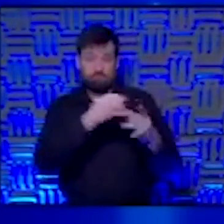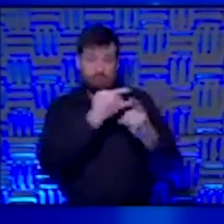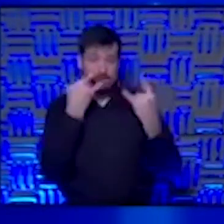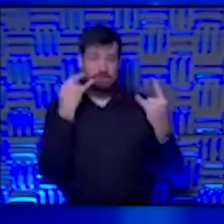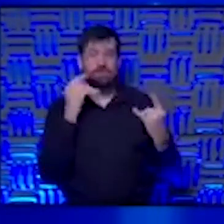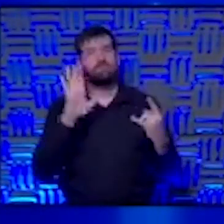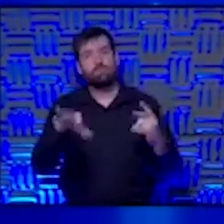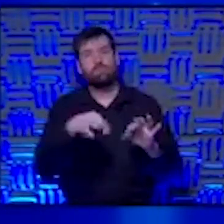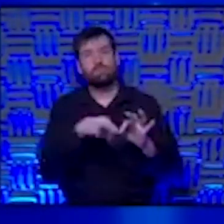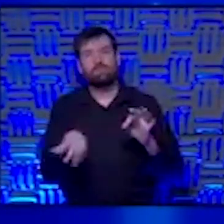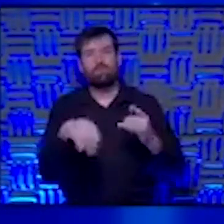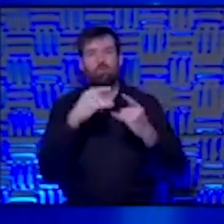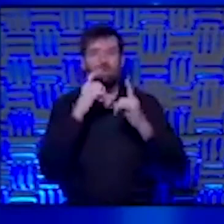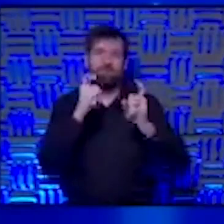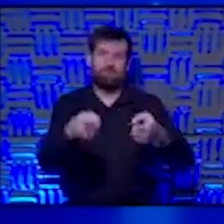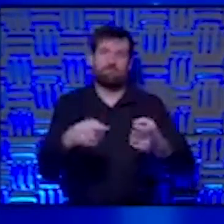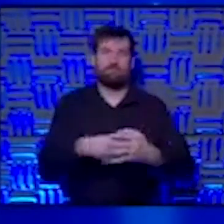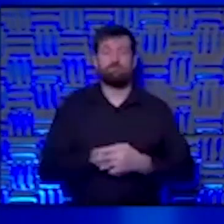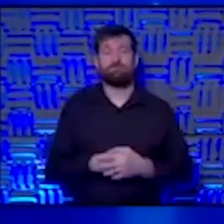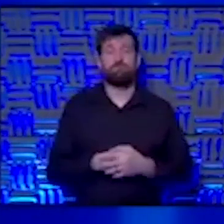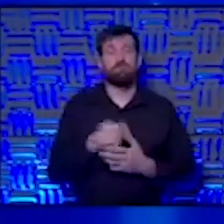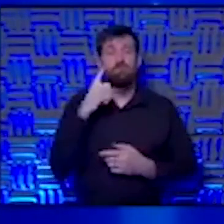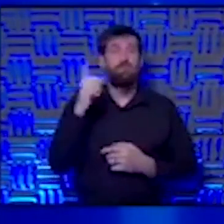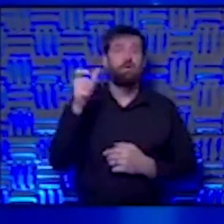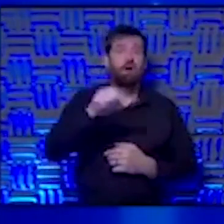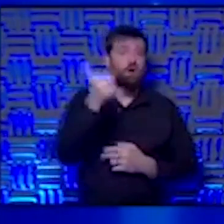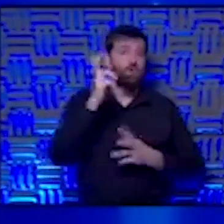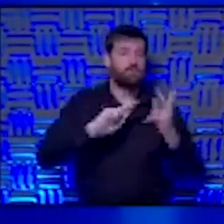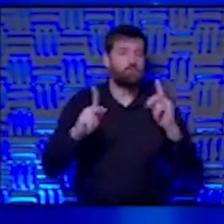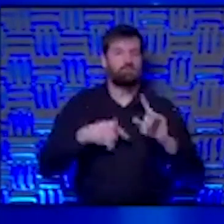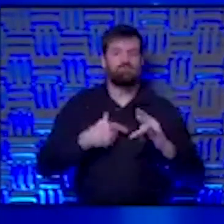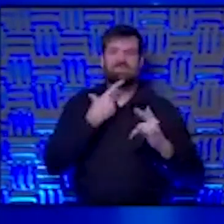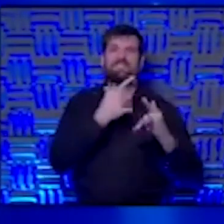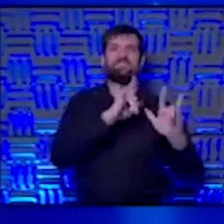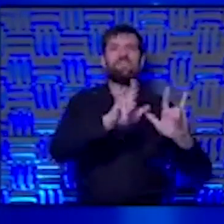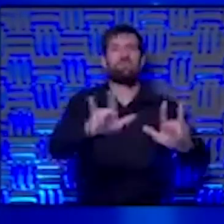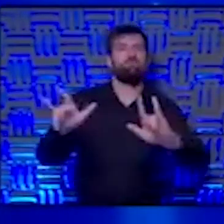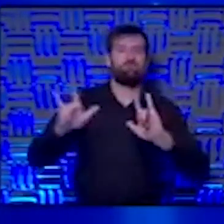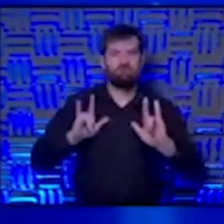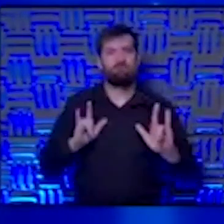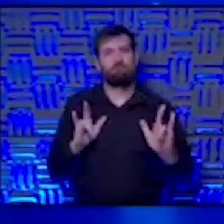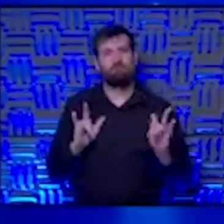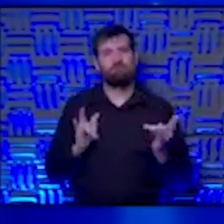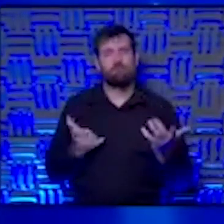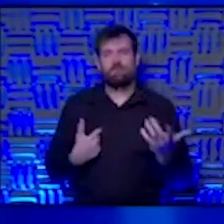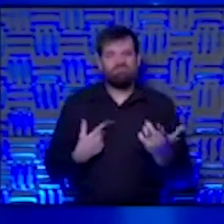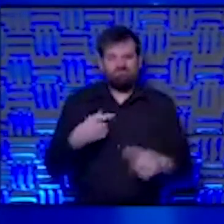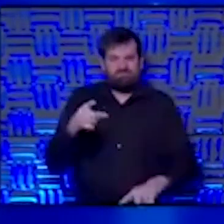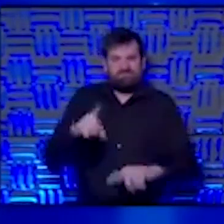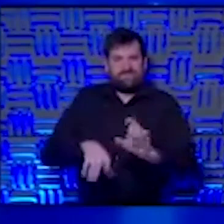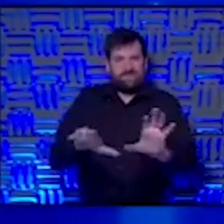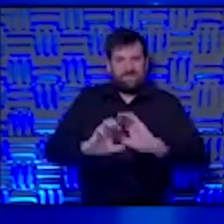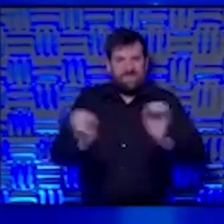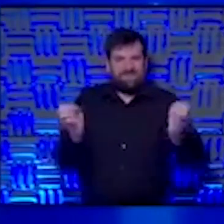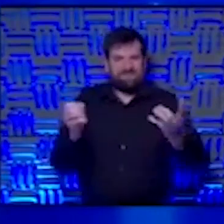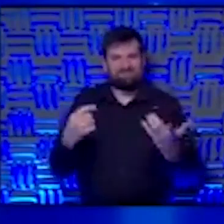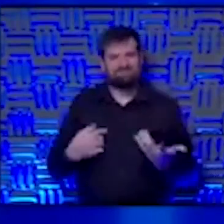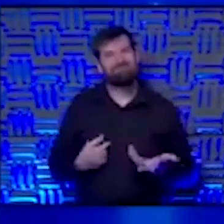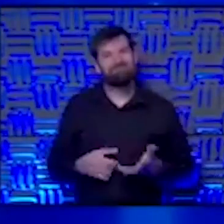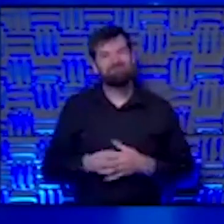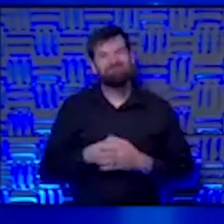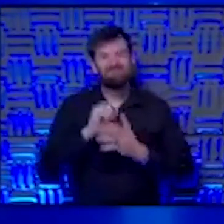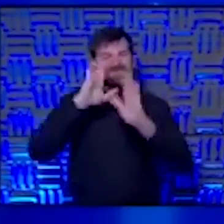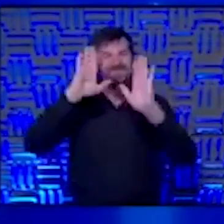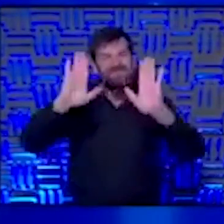your simple gift. It's the gift to others to say, I love you, and there's nothing you can do about it. And it's a